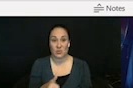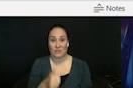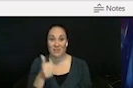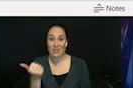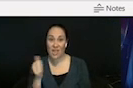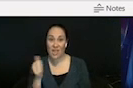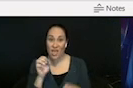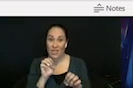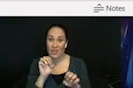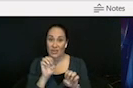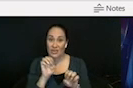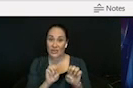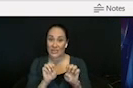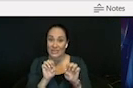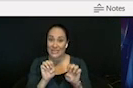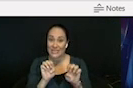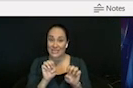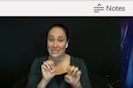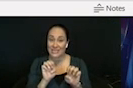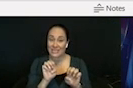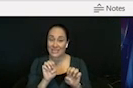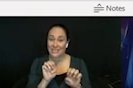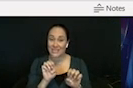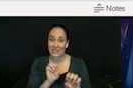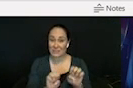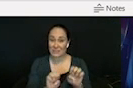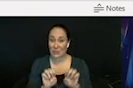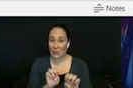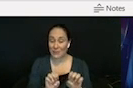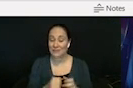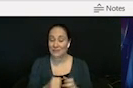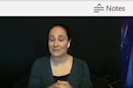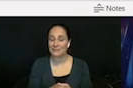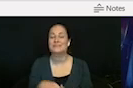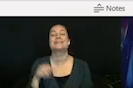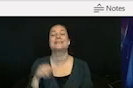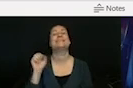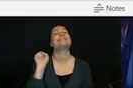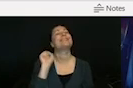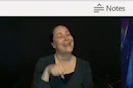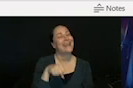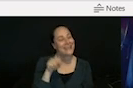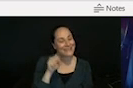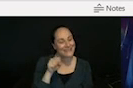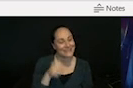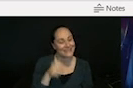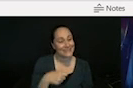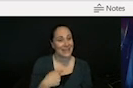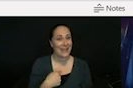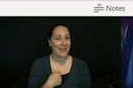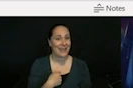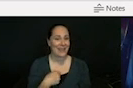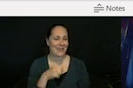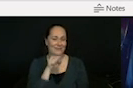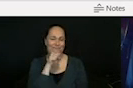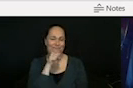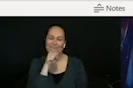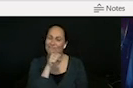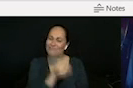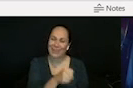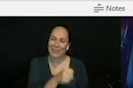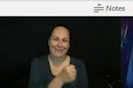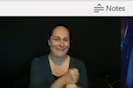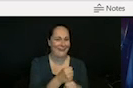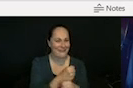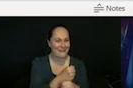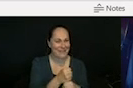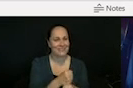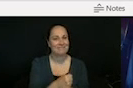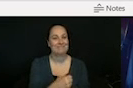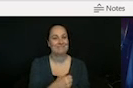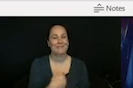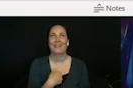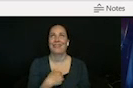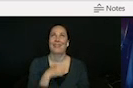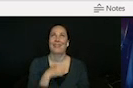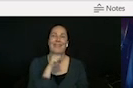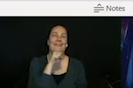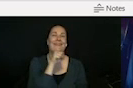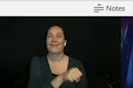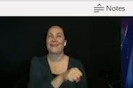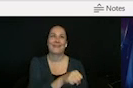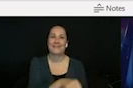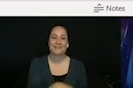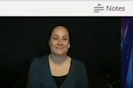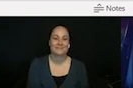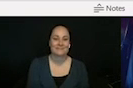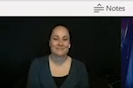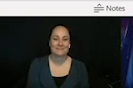I do. It's more of a discussion rather than an experiment. So I love coffee. I really do. I love coffee. I love Do tea. you want to switch your camera away